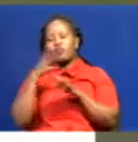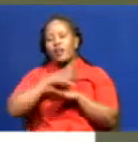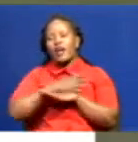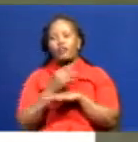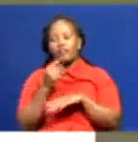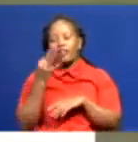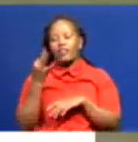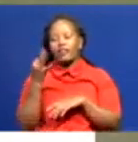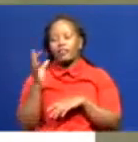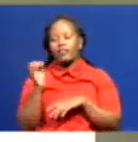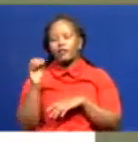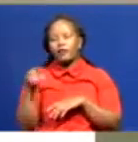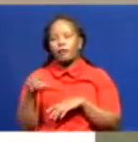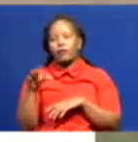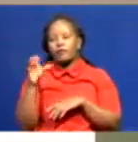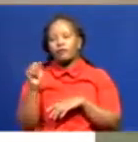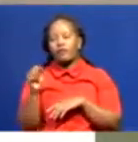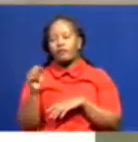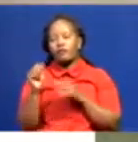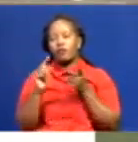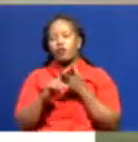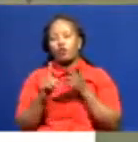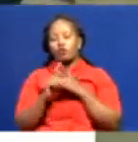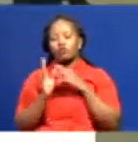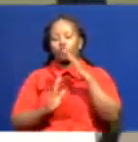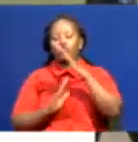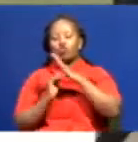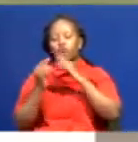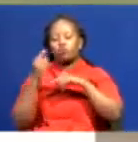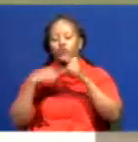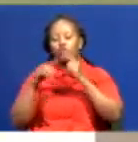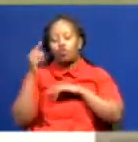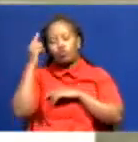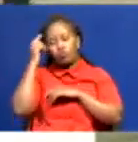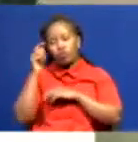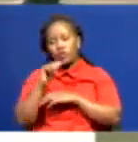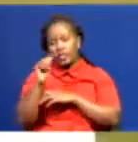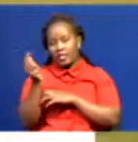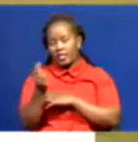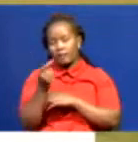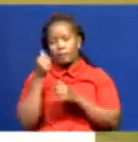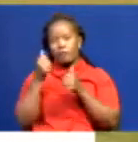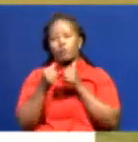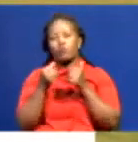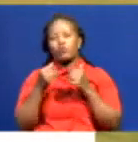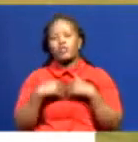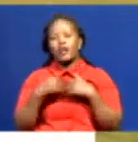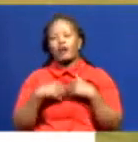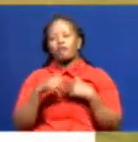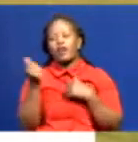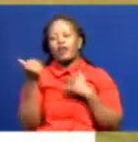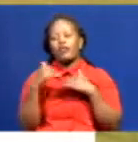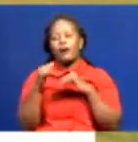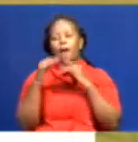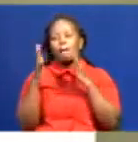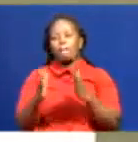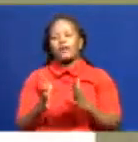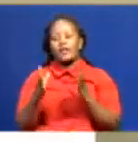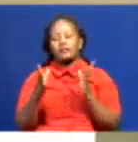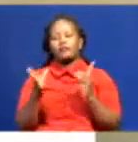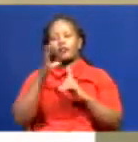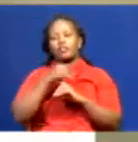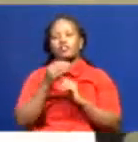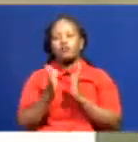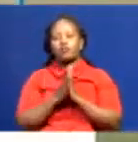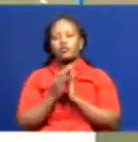overs. Stian Smith top scored for Kenya with 21 runs, with opening batsman Darsh Panchani contributing 14. Morris